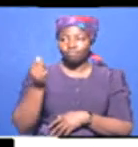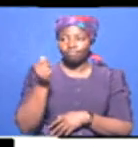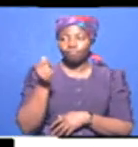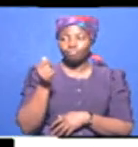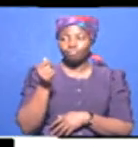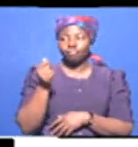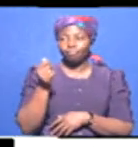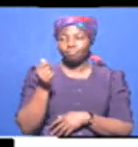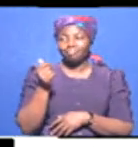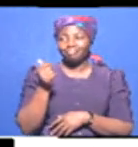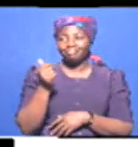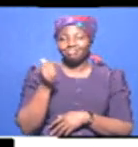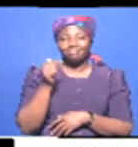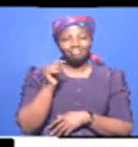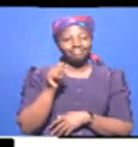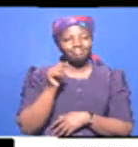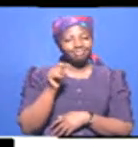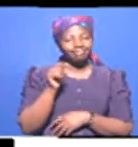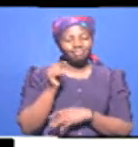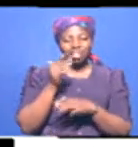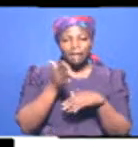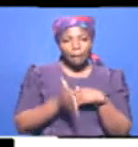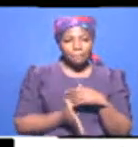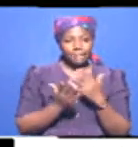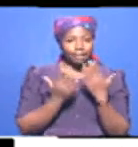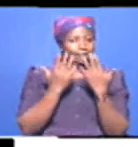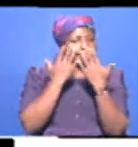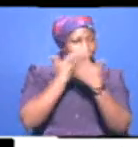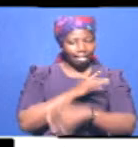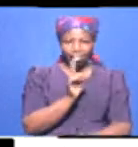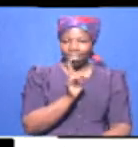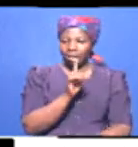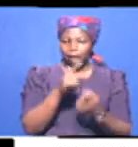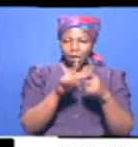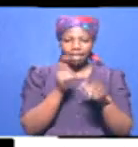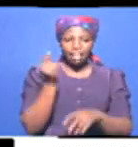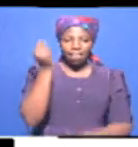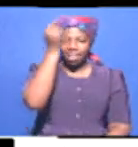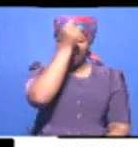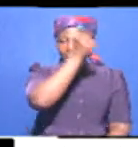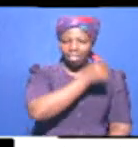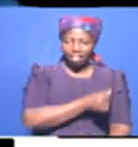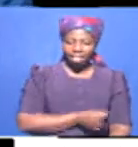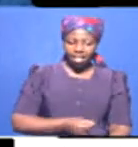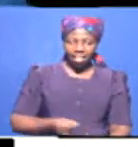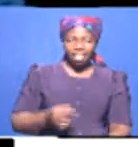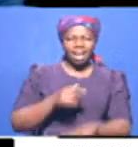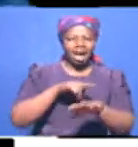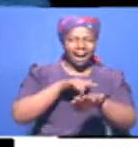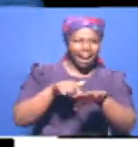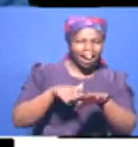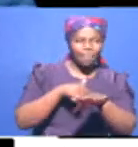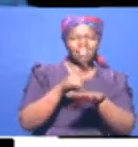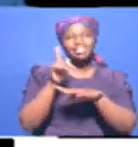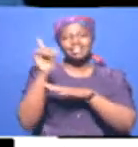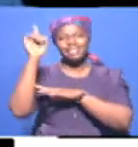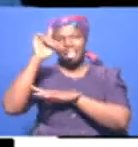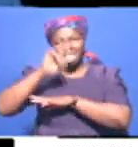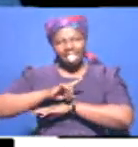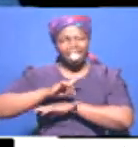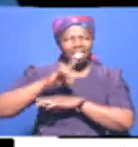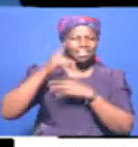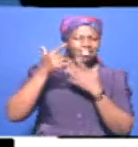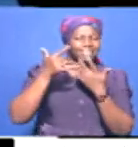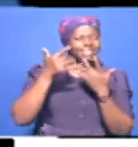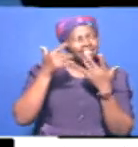this is not the midnight oil. They have banned hours, day, time, the sun, and now the midnight oil, as they